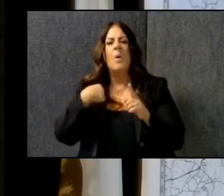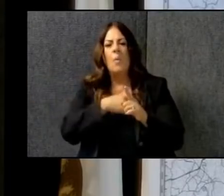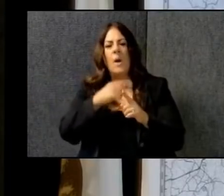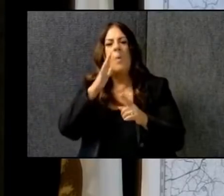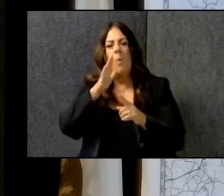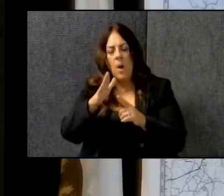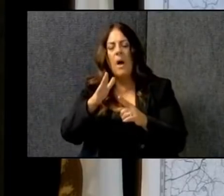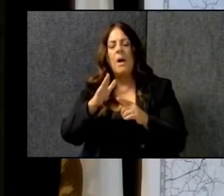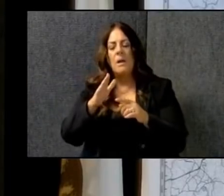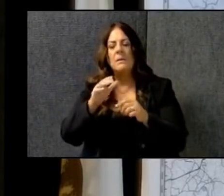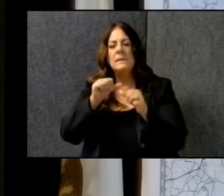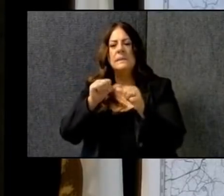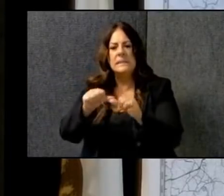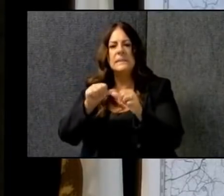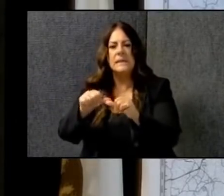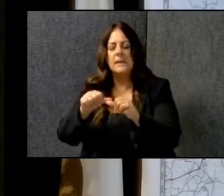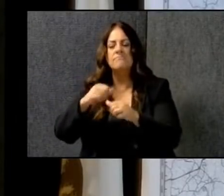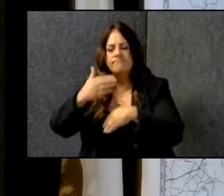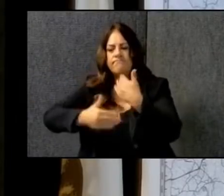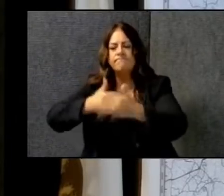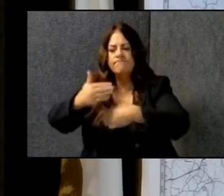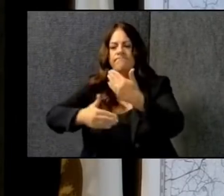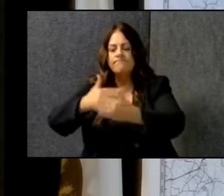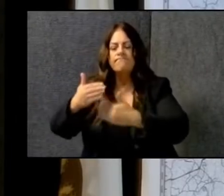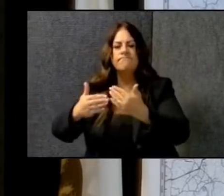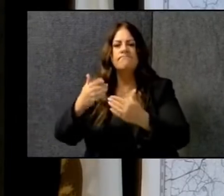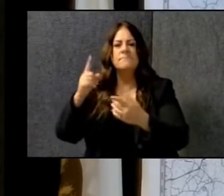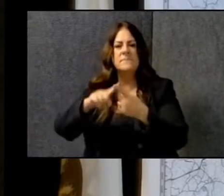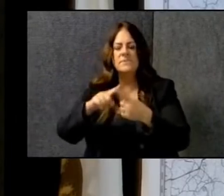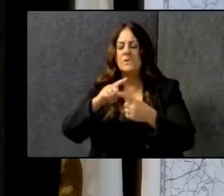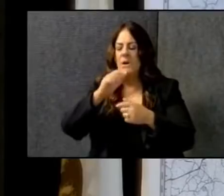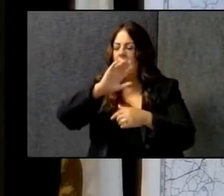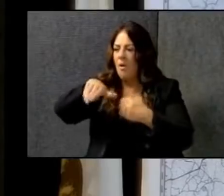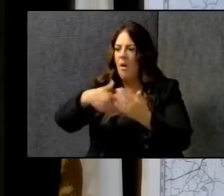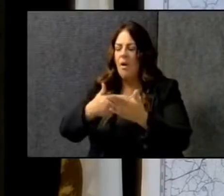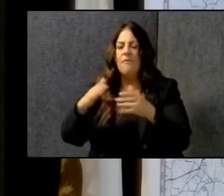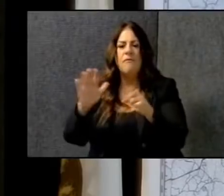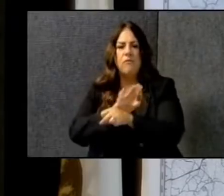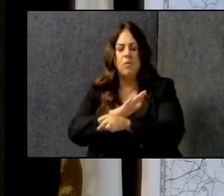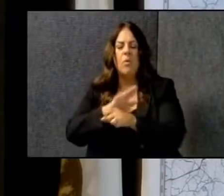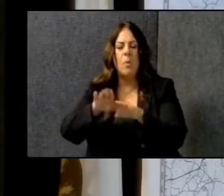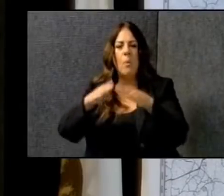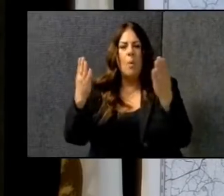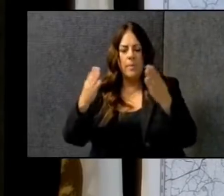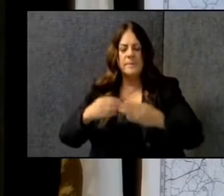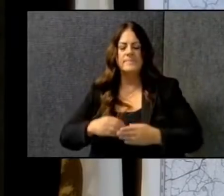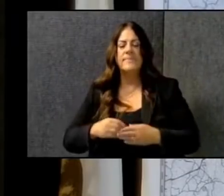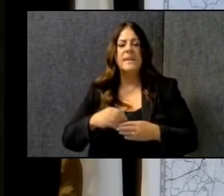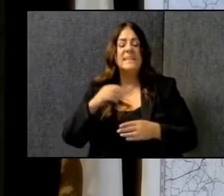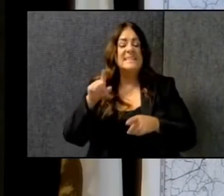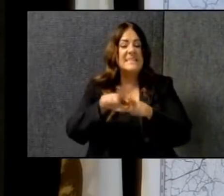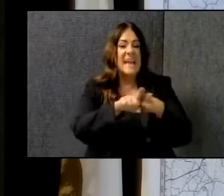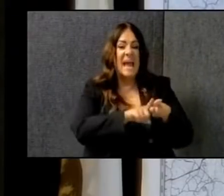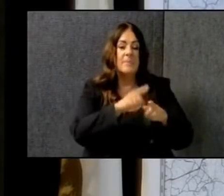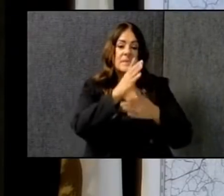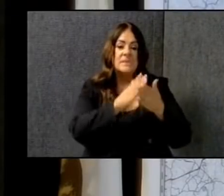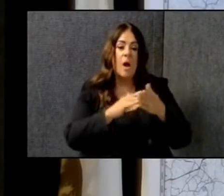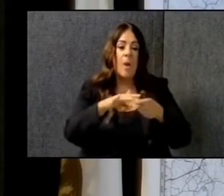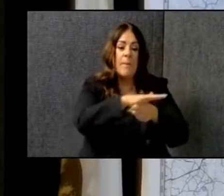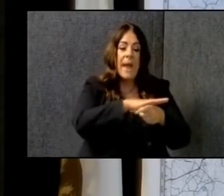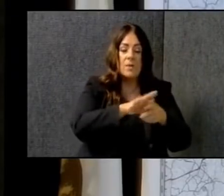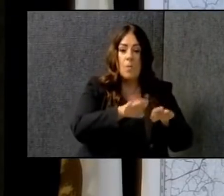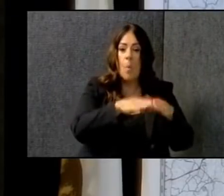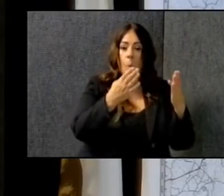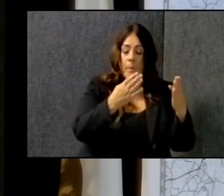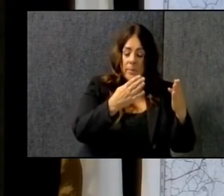continuously throughout the day and then on a meeting on a daily basis with all of our cooperators on that. Even residents residential passes right